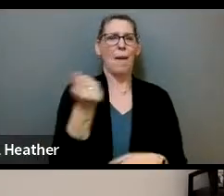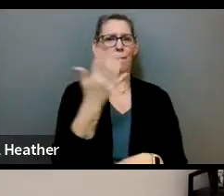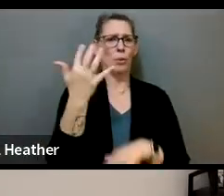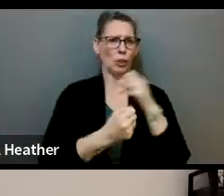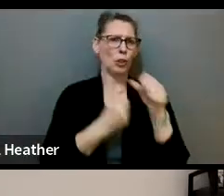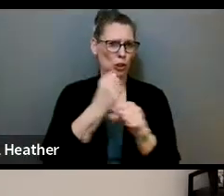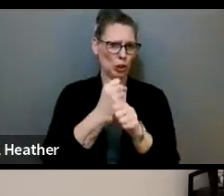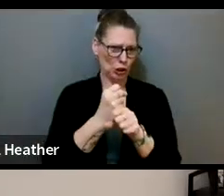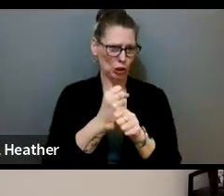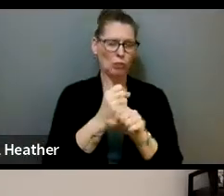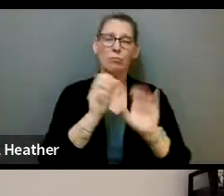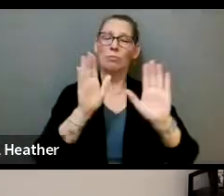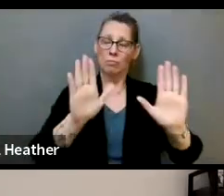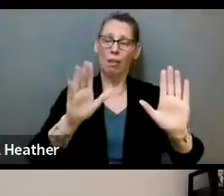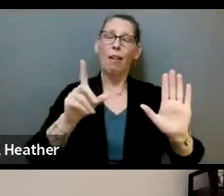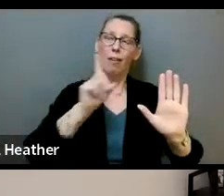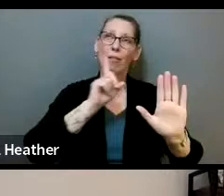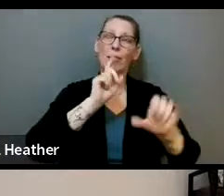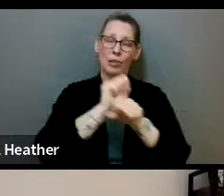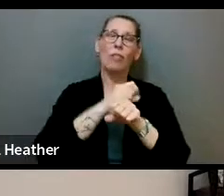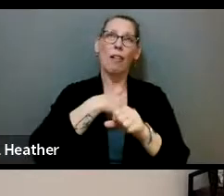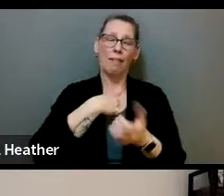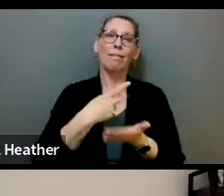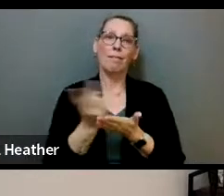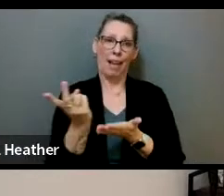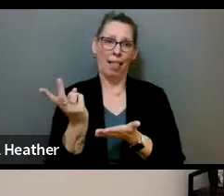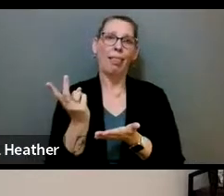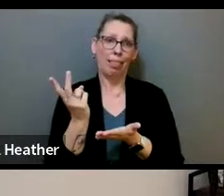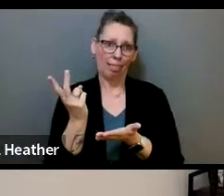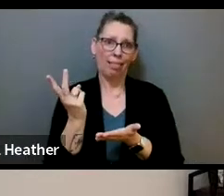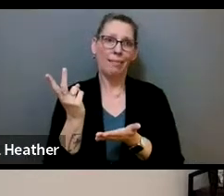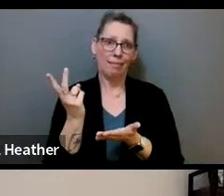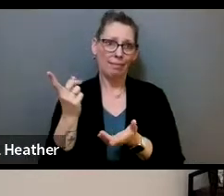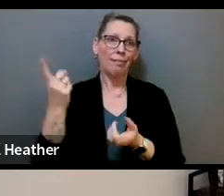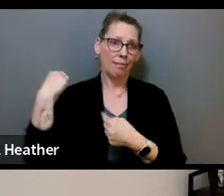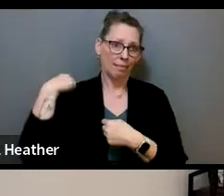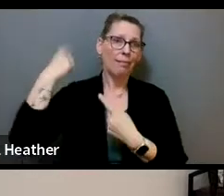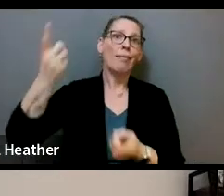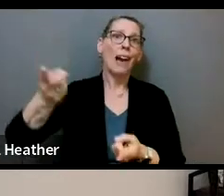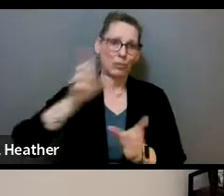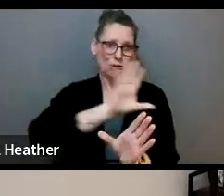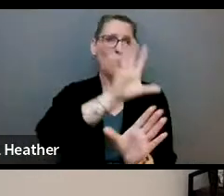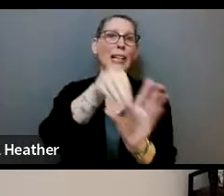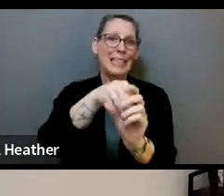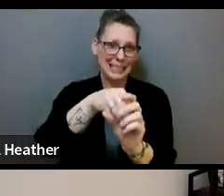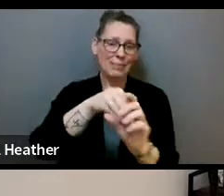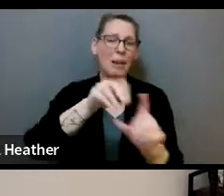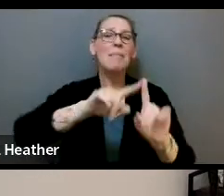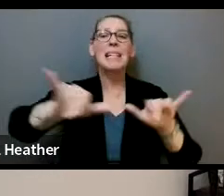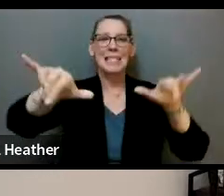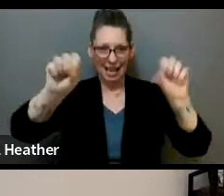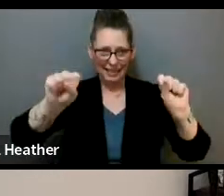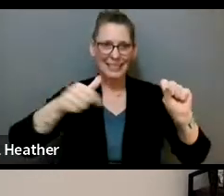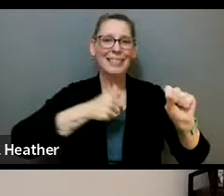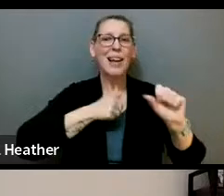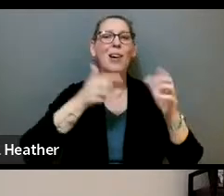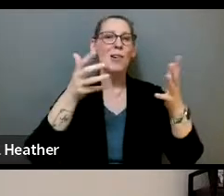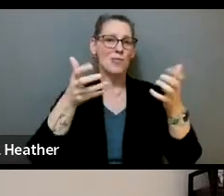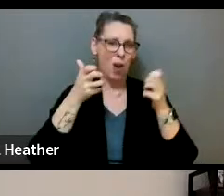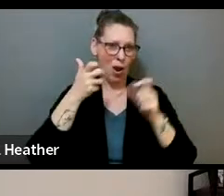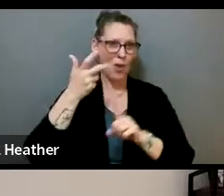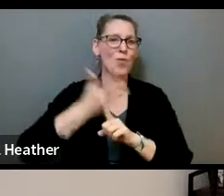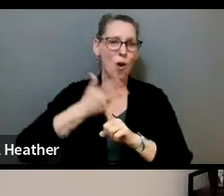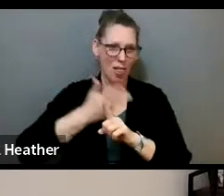And I utterly failed during all the past times to participate. Yes, I would like the quarterly